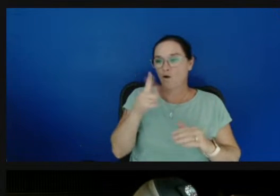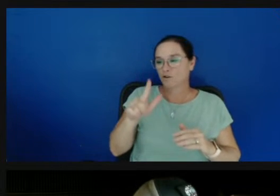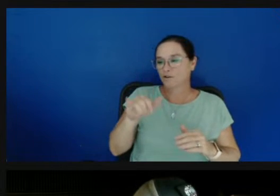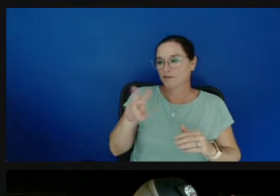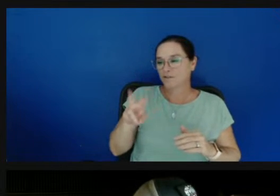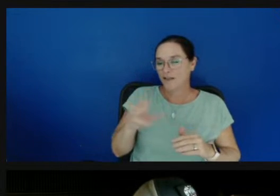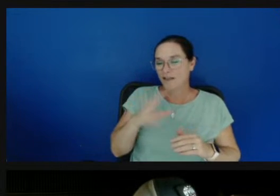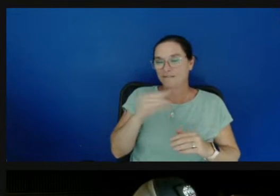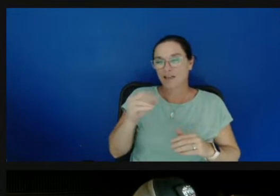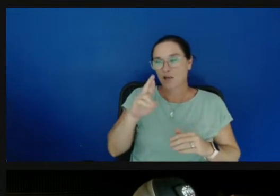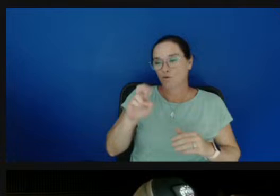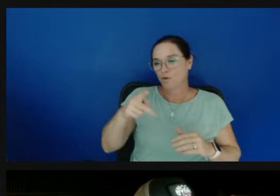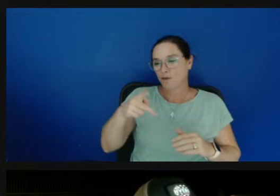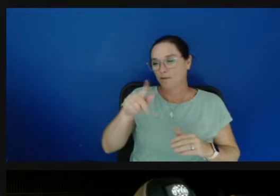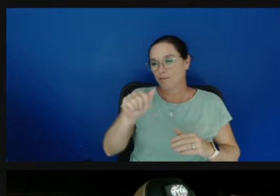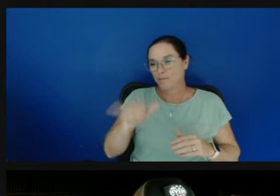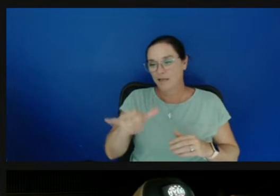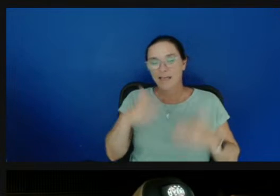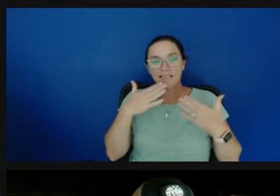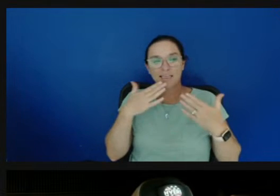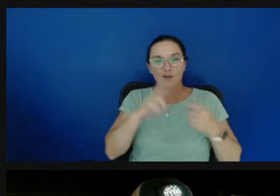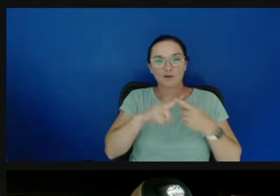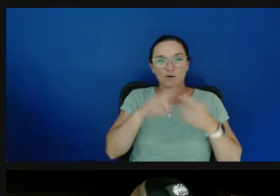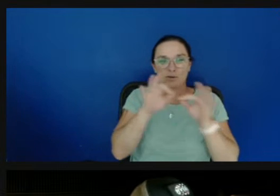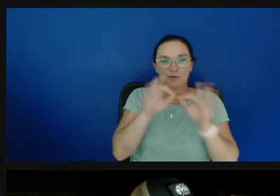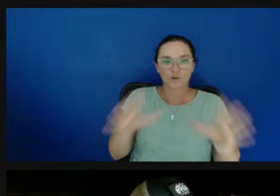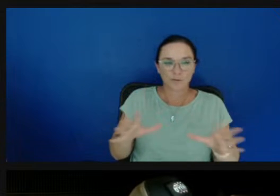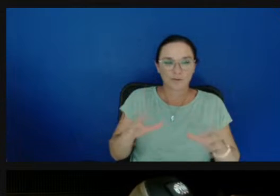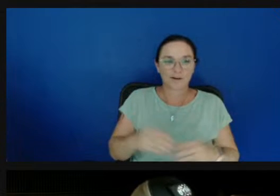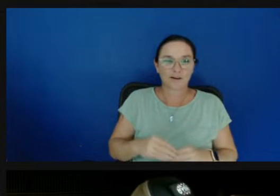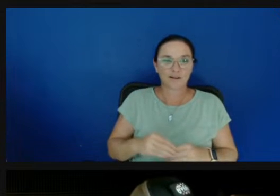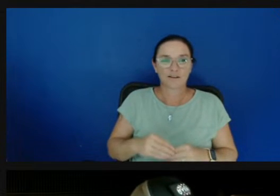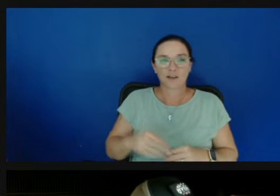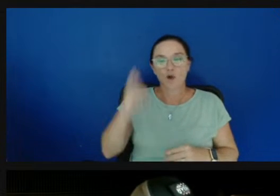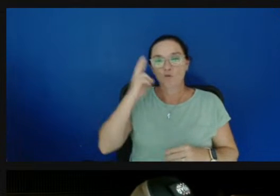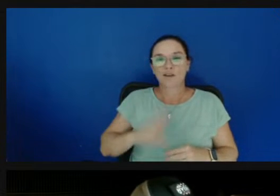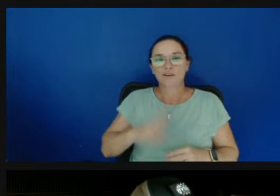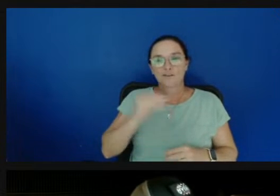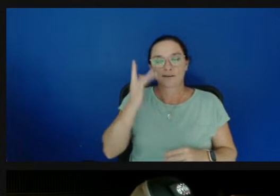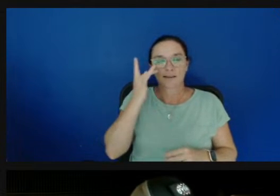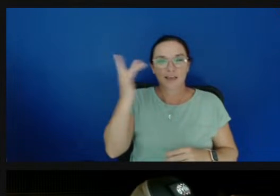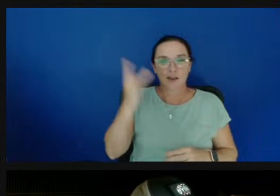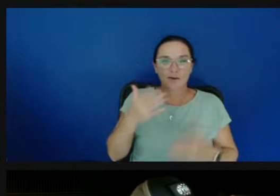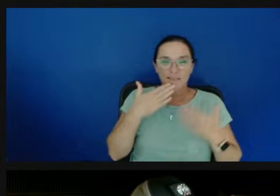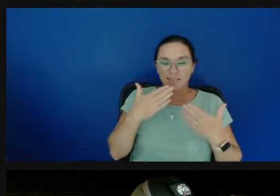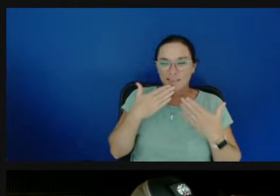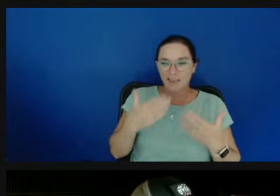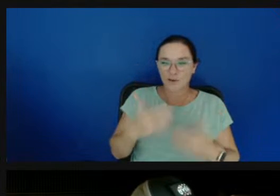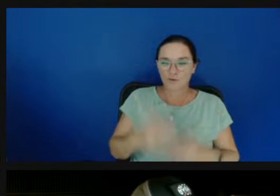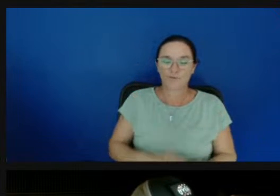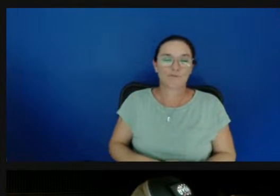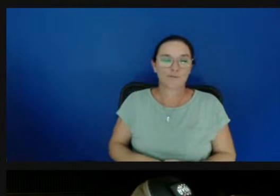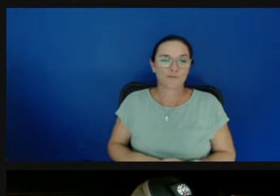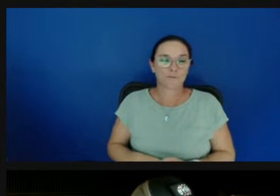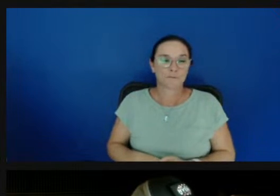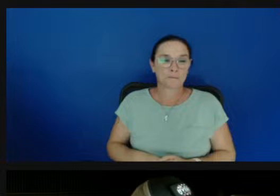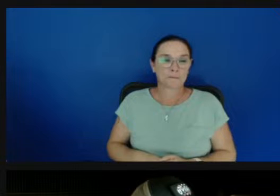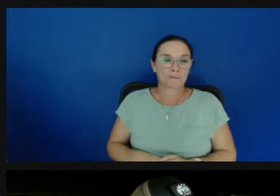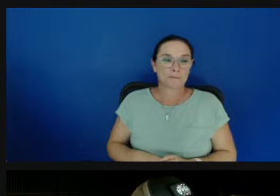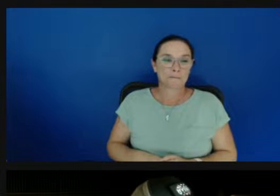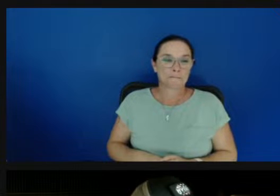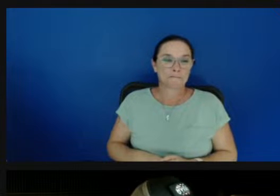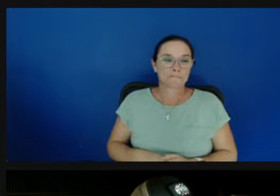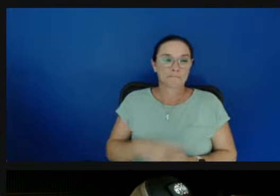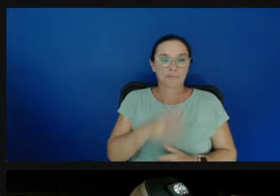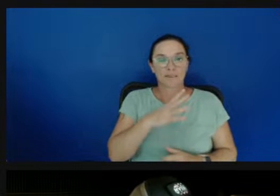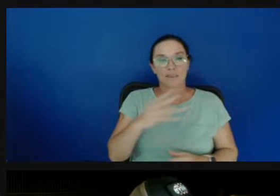replay. Thanks to our ASO interpreters, Rachel and Carrie. Mahalo, you guys, as always. And